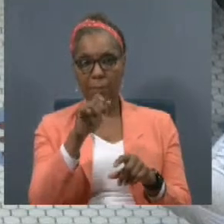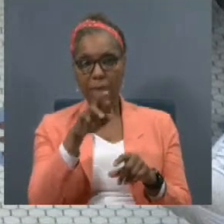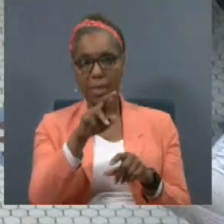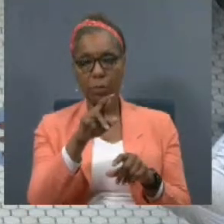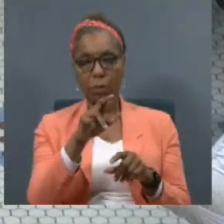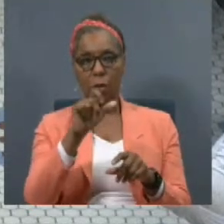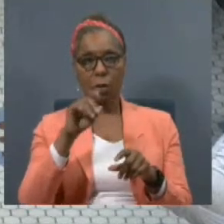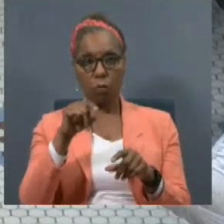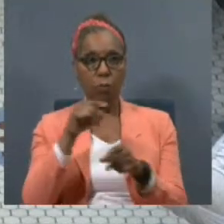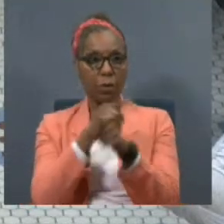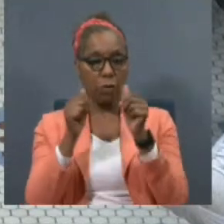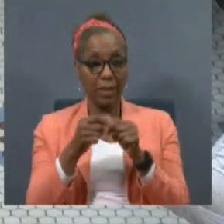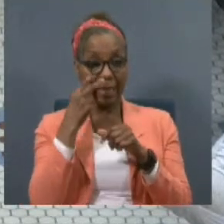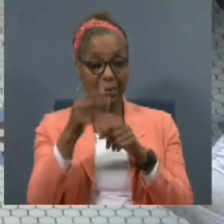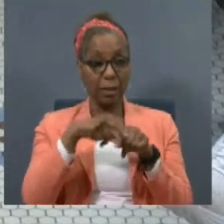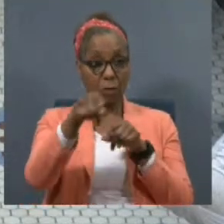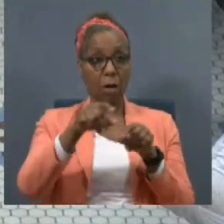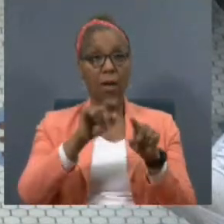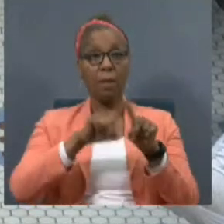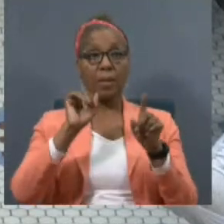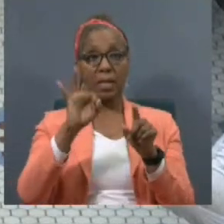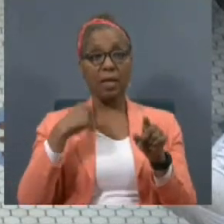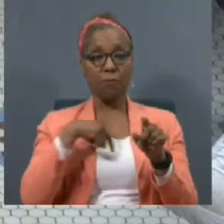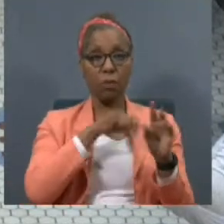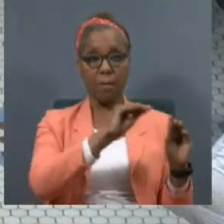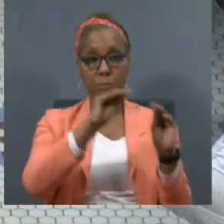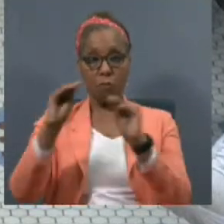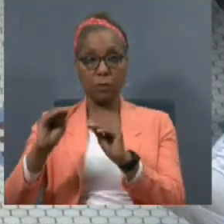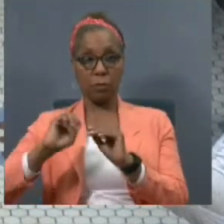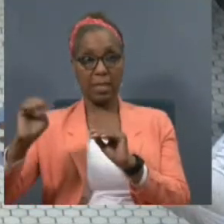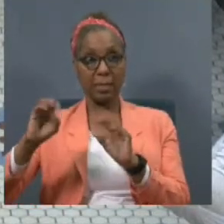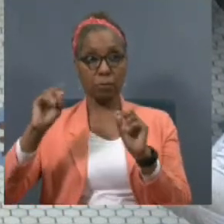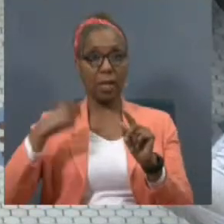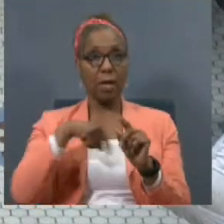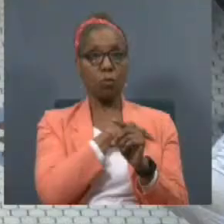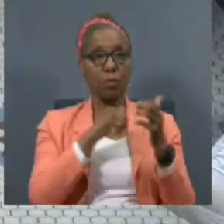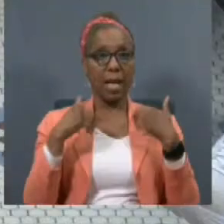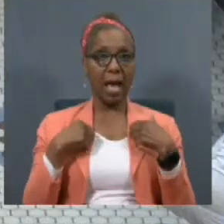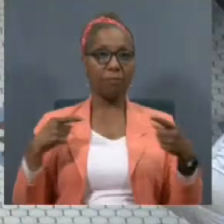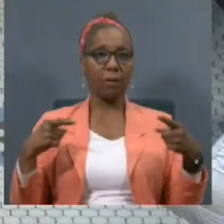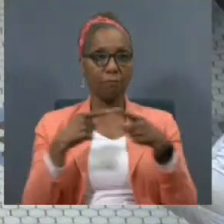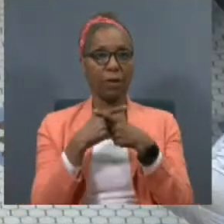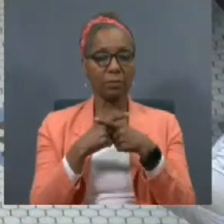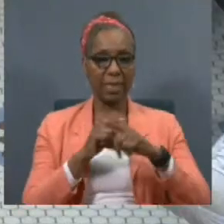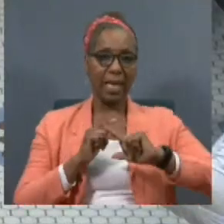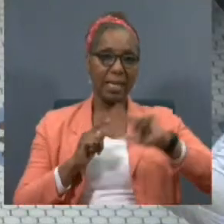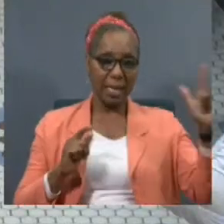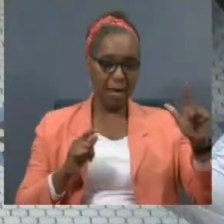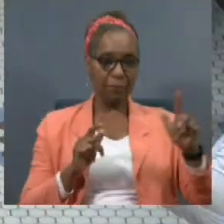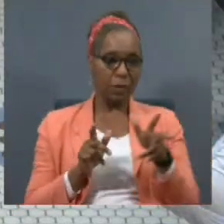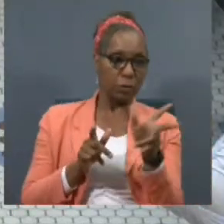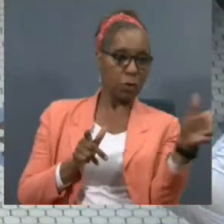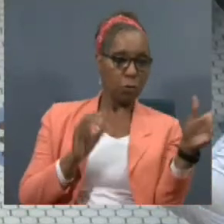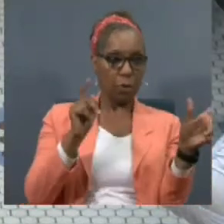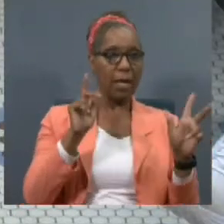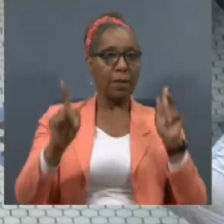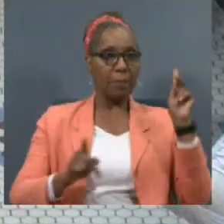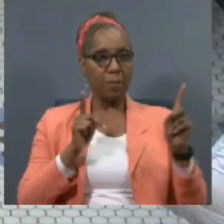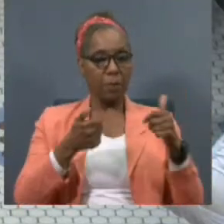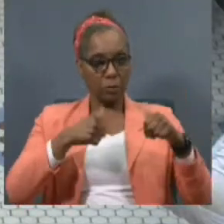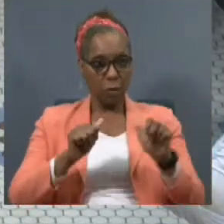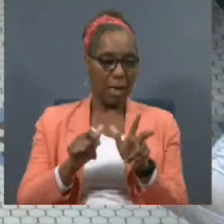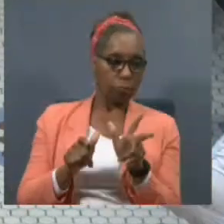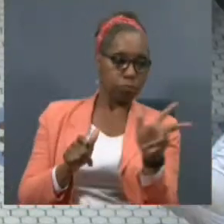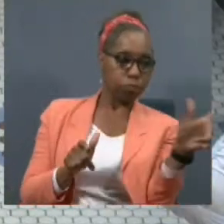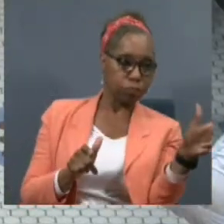across. If we were to slide the driveway to the east, we would then have conflicting left turn movements where people would be attempting to